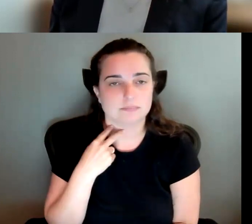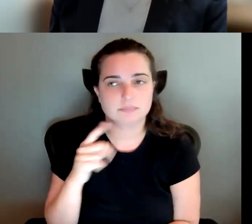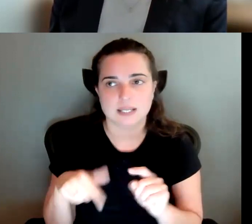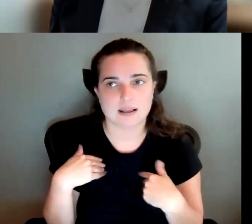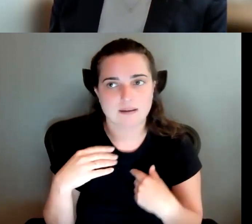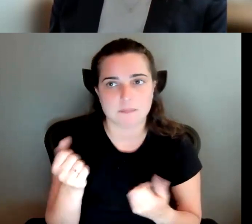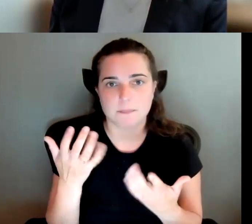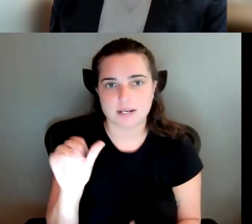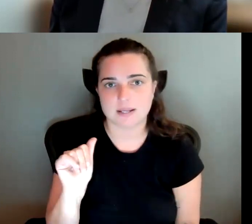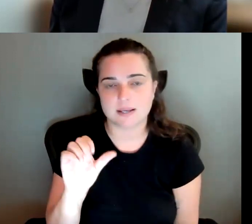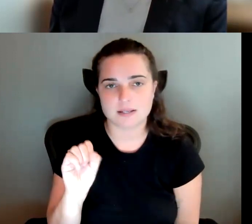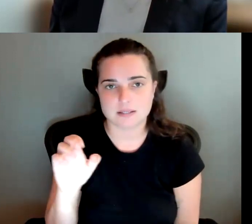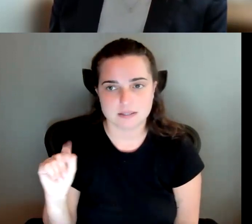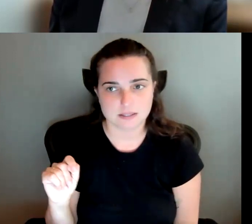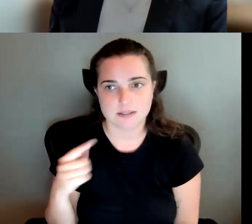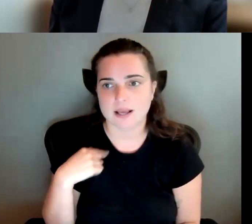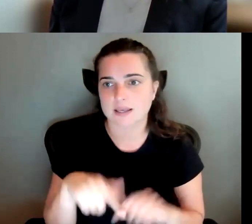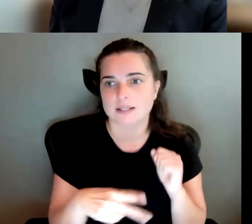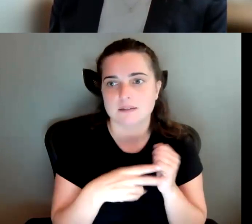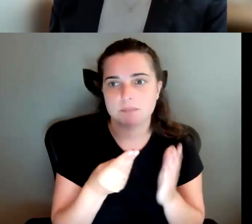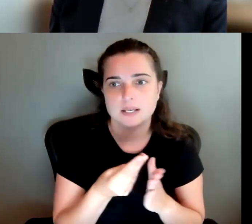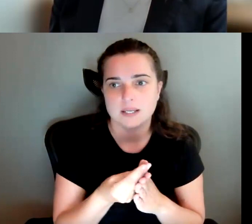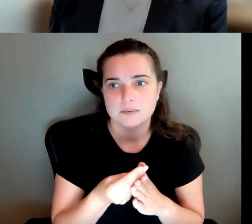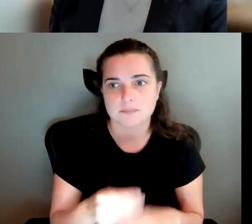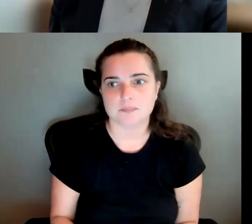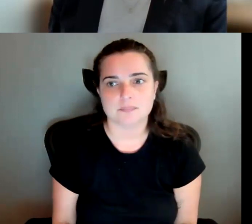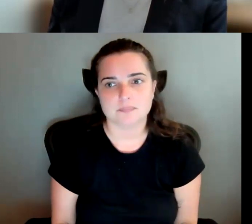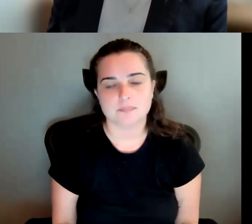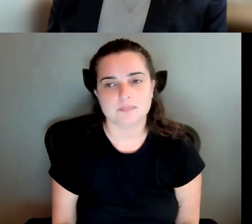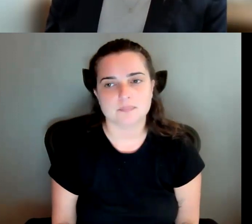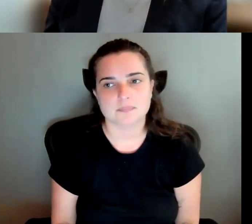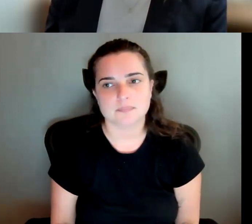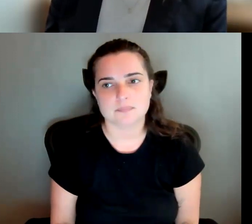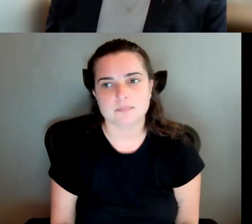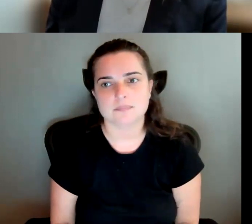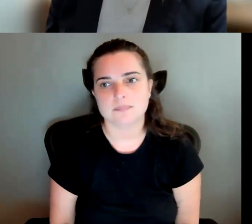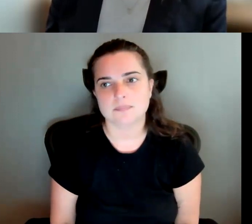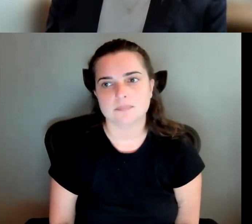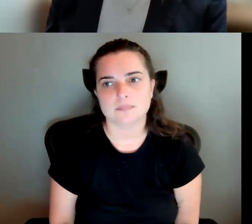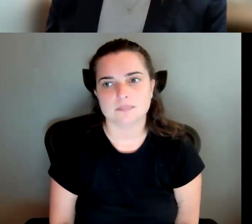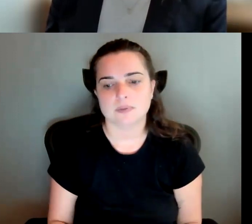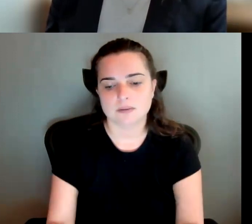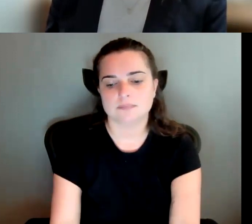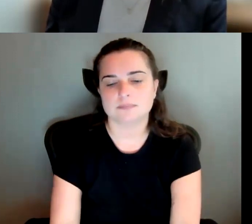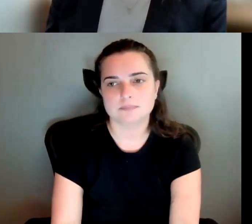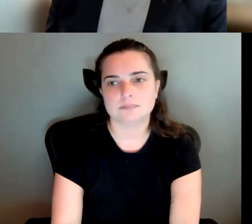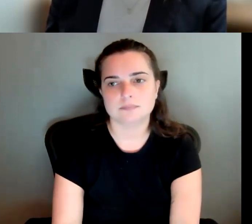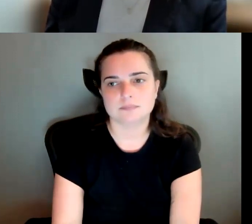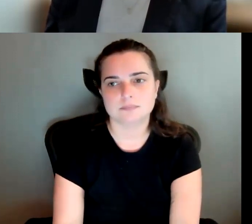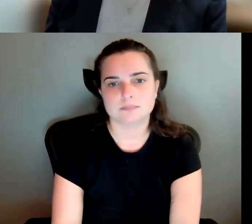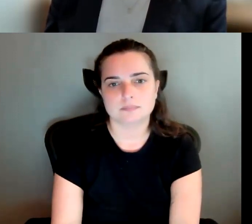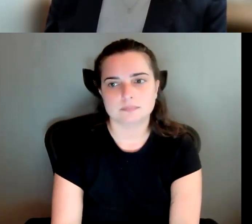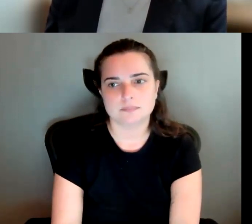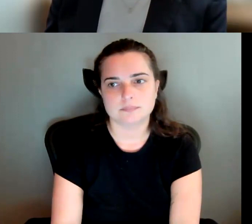I can't save money. I can't do too much. So it's kind of